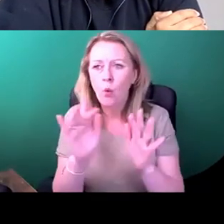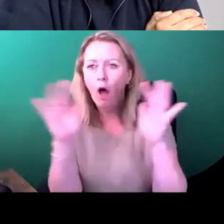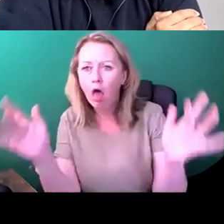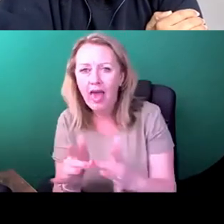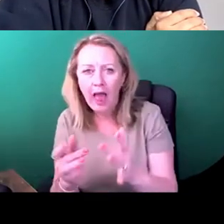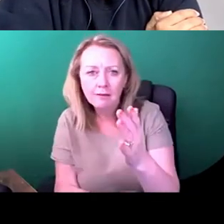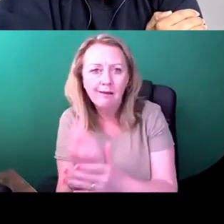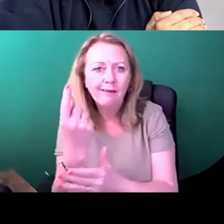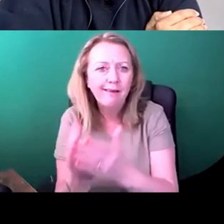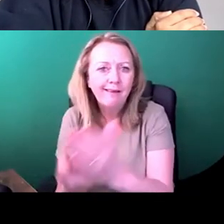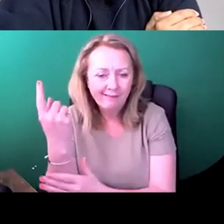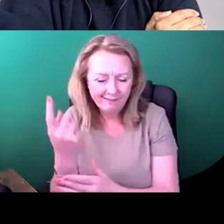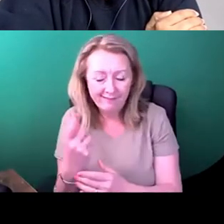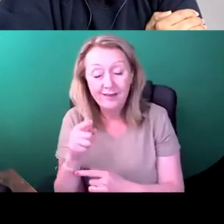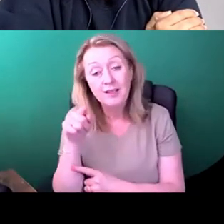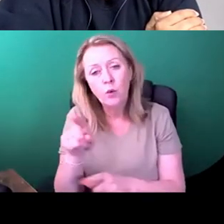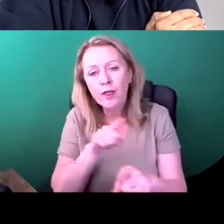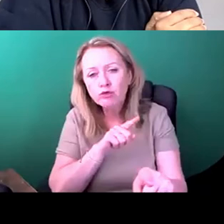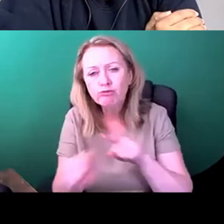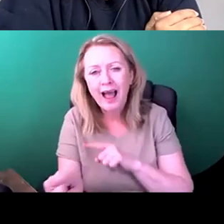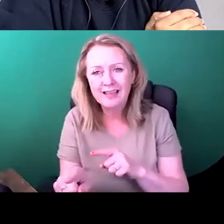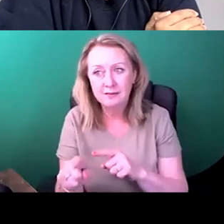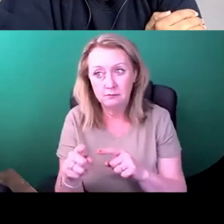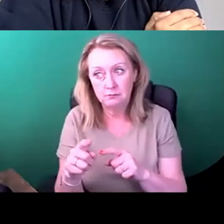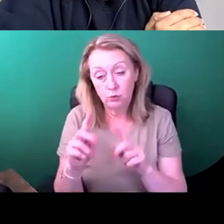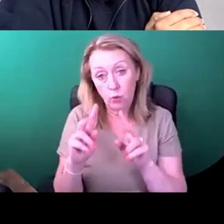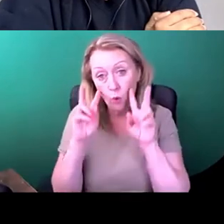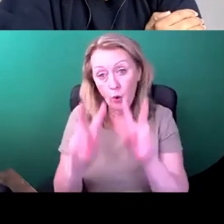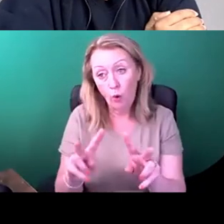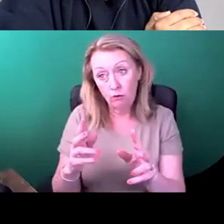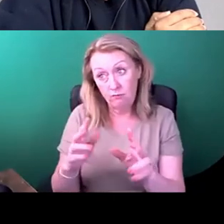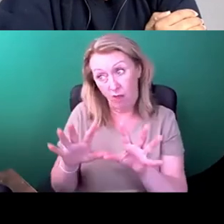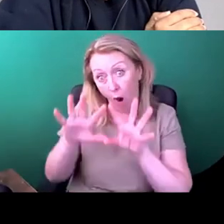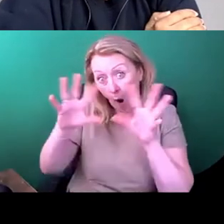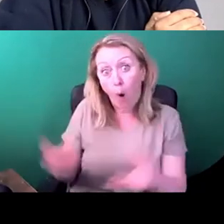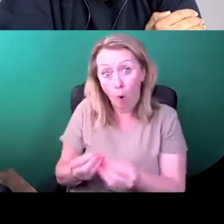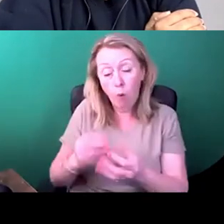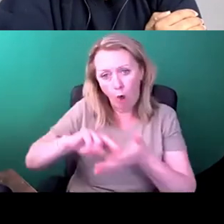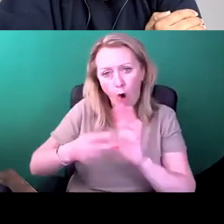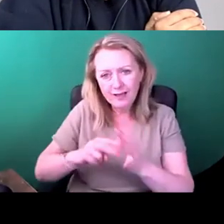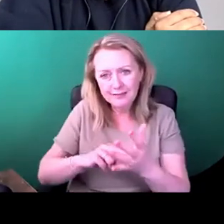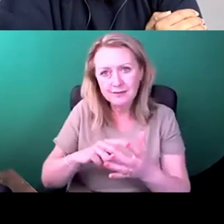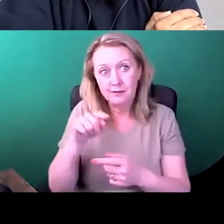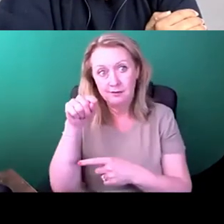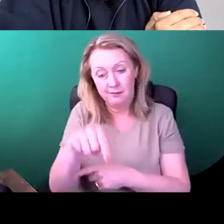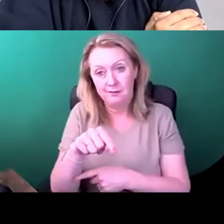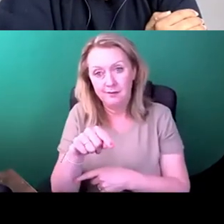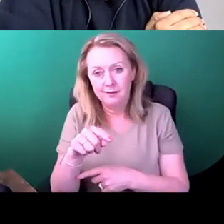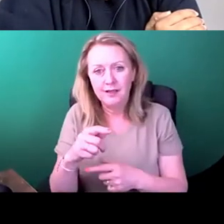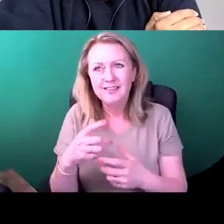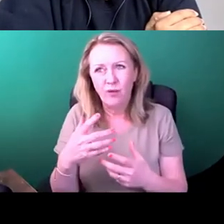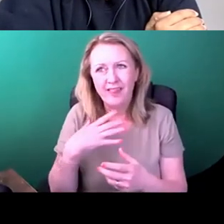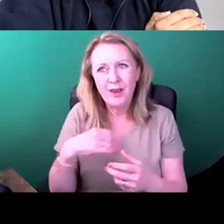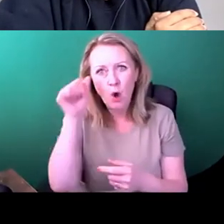this being an example of how they try to take a whole organisation approach, knowing if any infrastructure is changed, it needs to